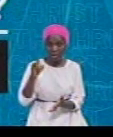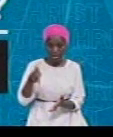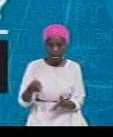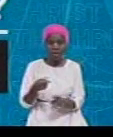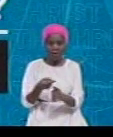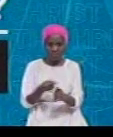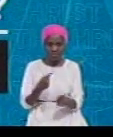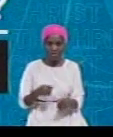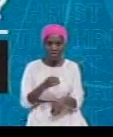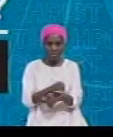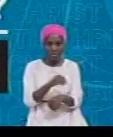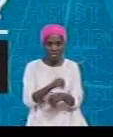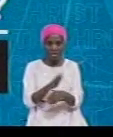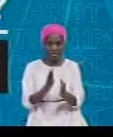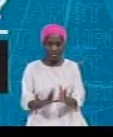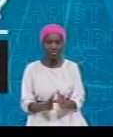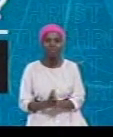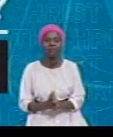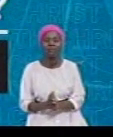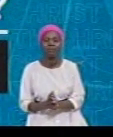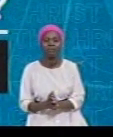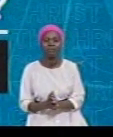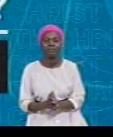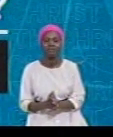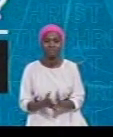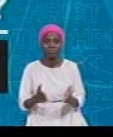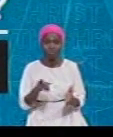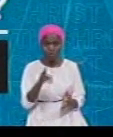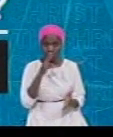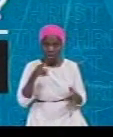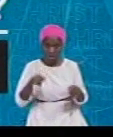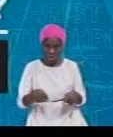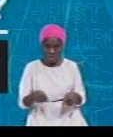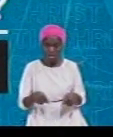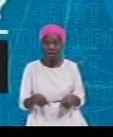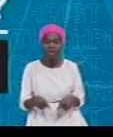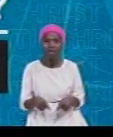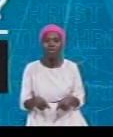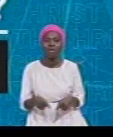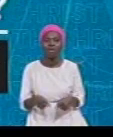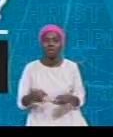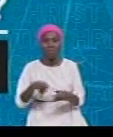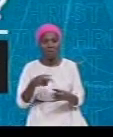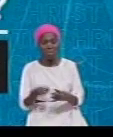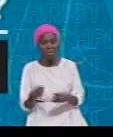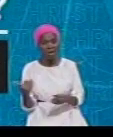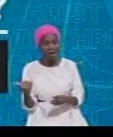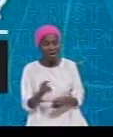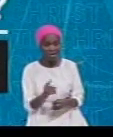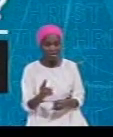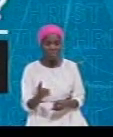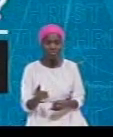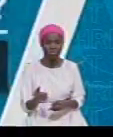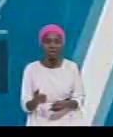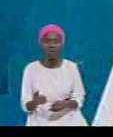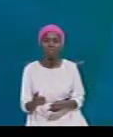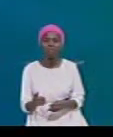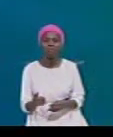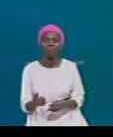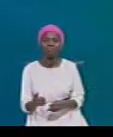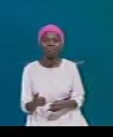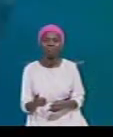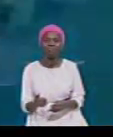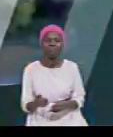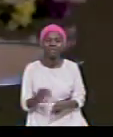counselors. If you are here at the Alpha location or in any of the centers that are connected as congregations,